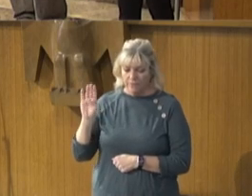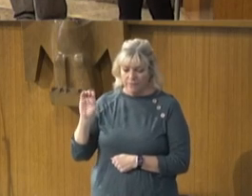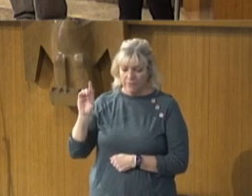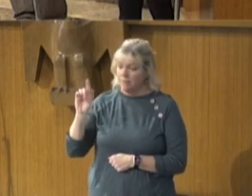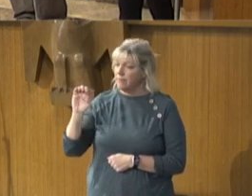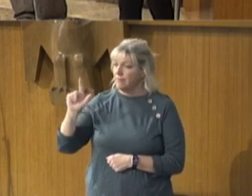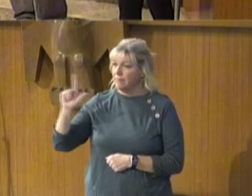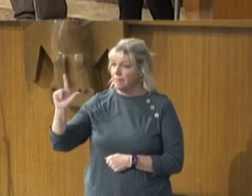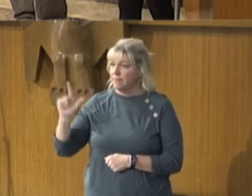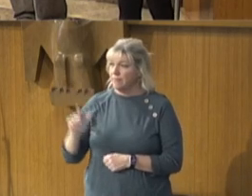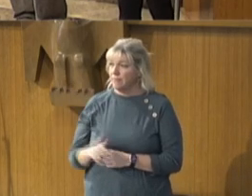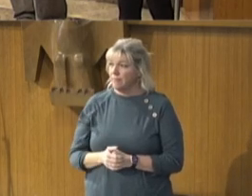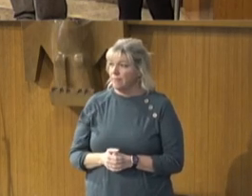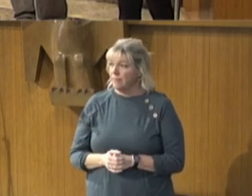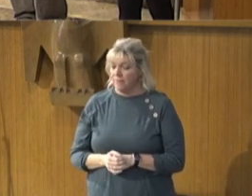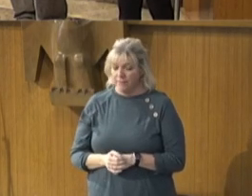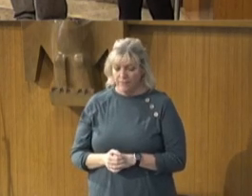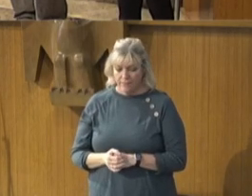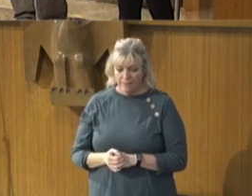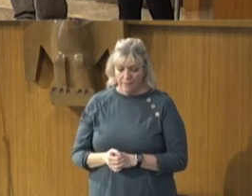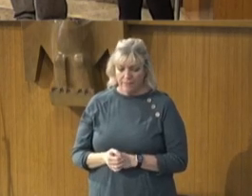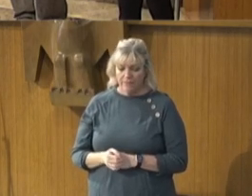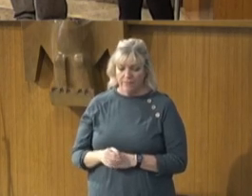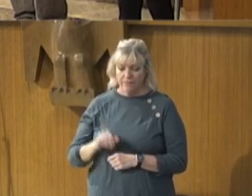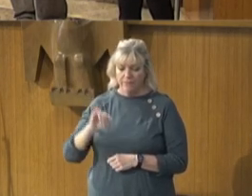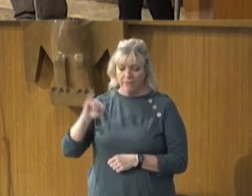David Bedell.